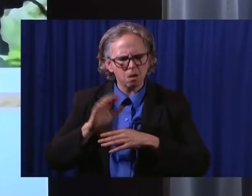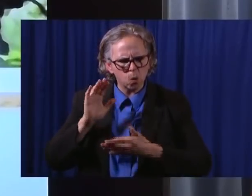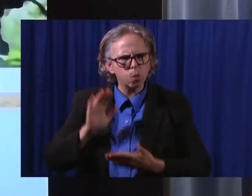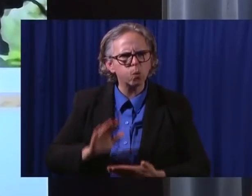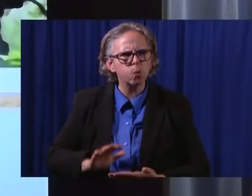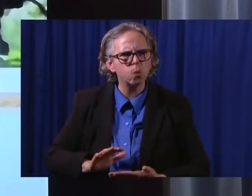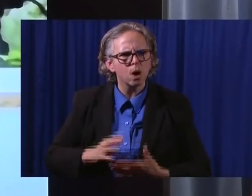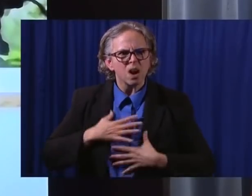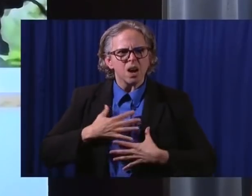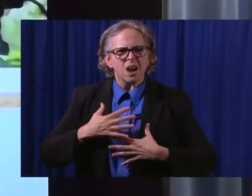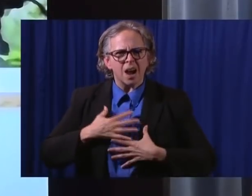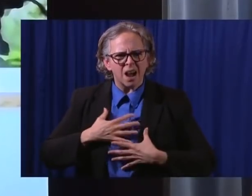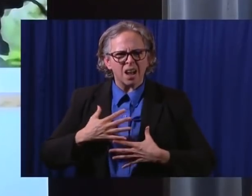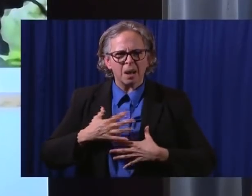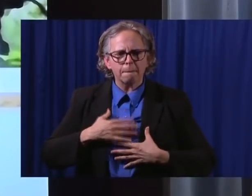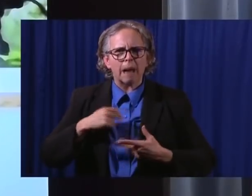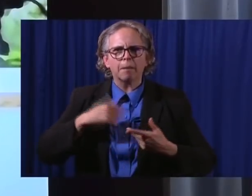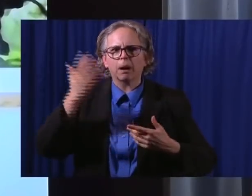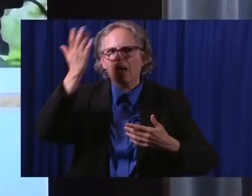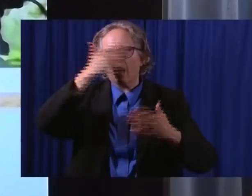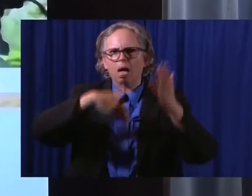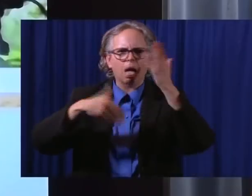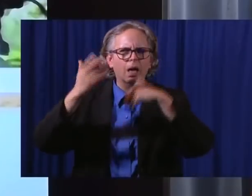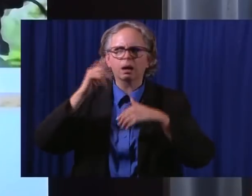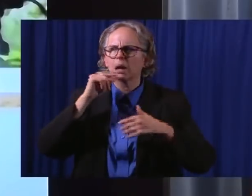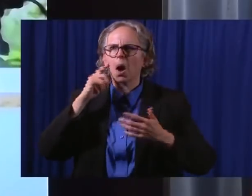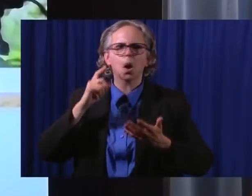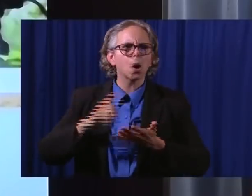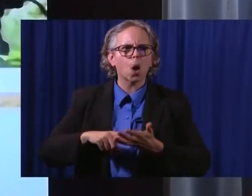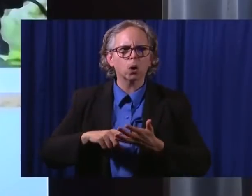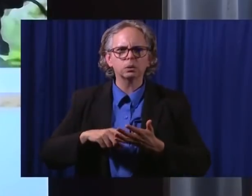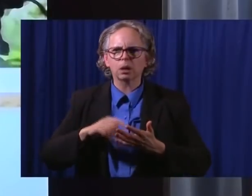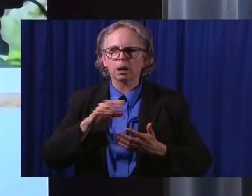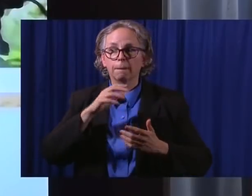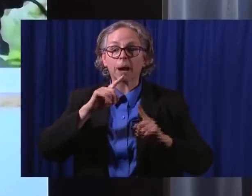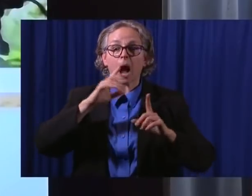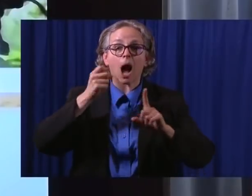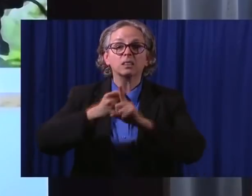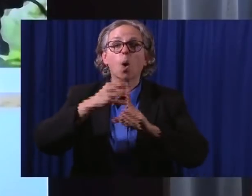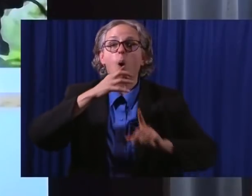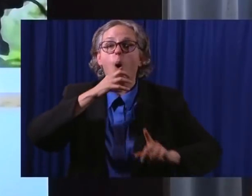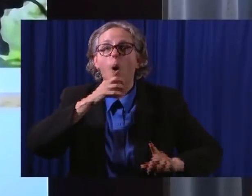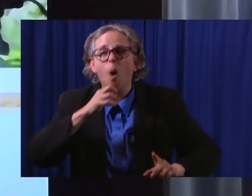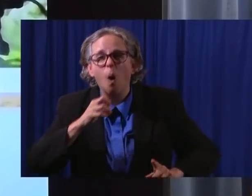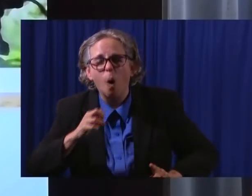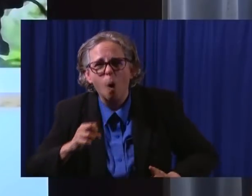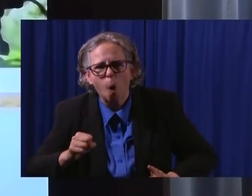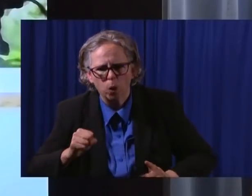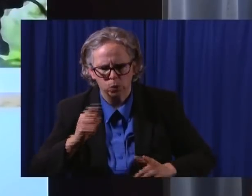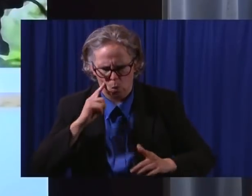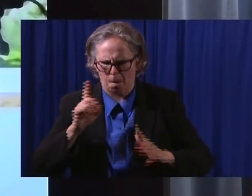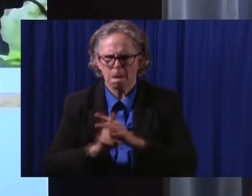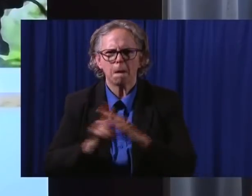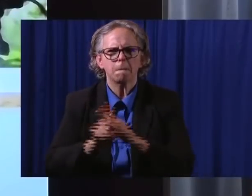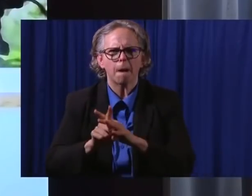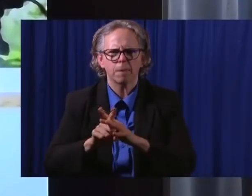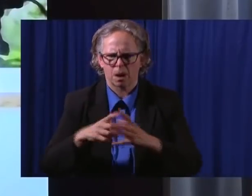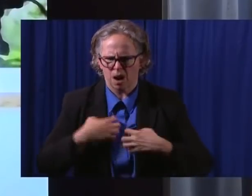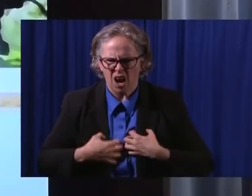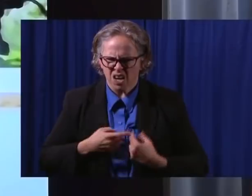some point in the future, I may want to draw on that as I get older. And so I think that's a concern to me as well. Also, just